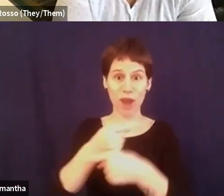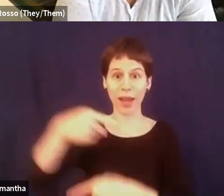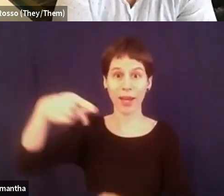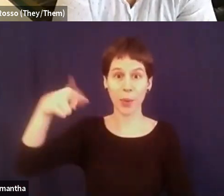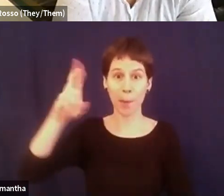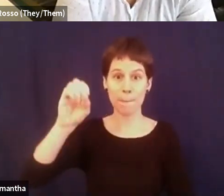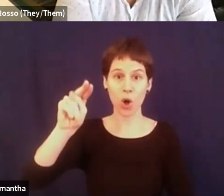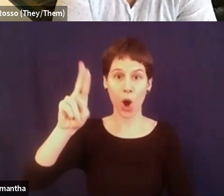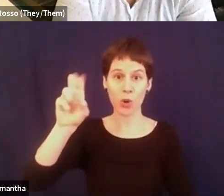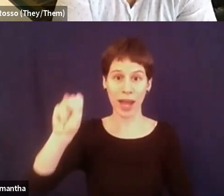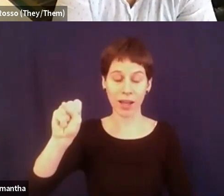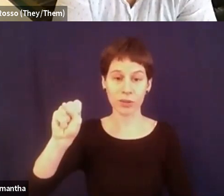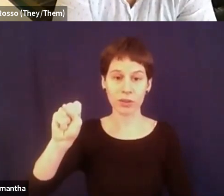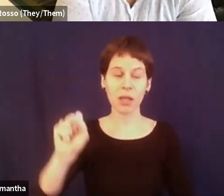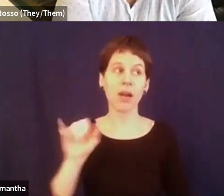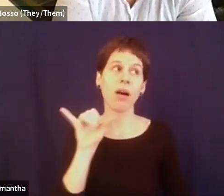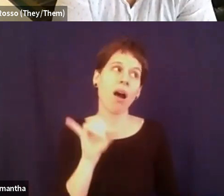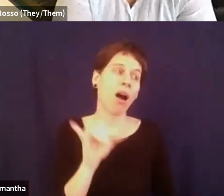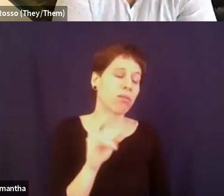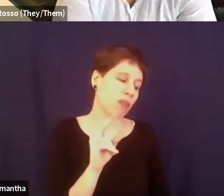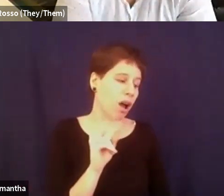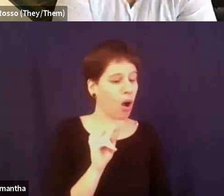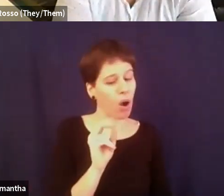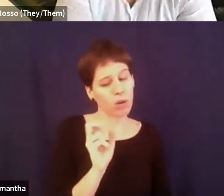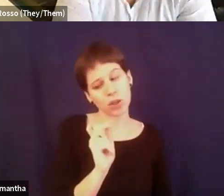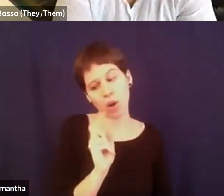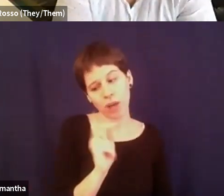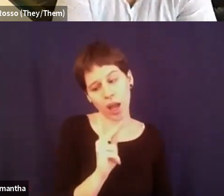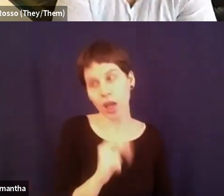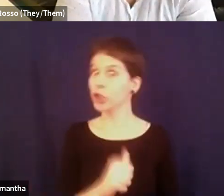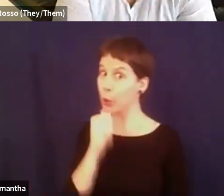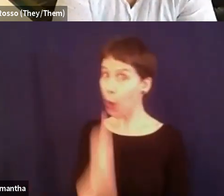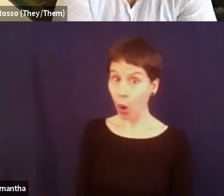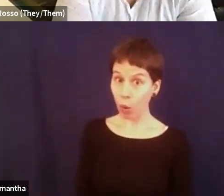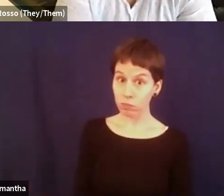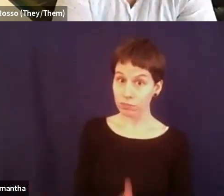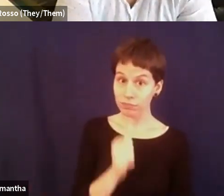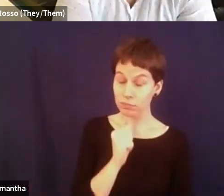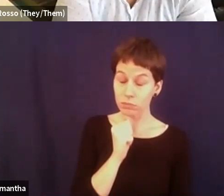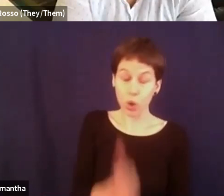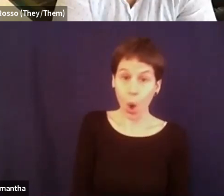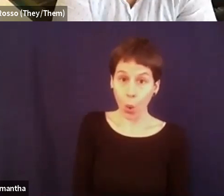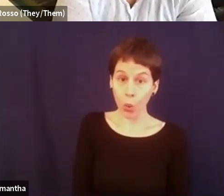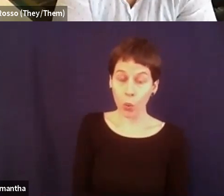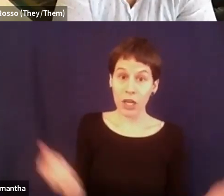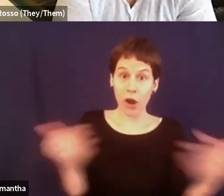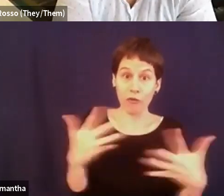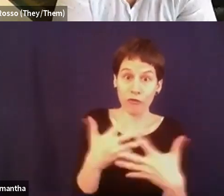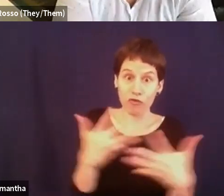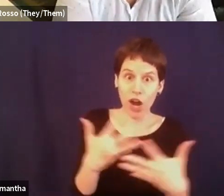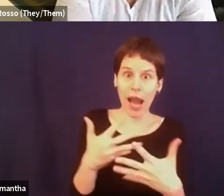they'll be like, oh no, it's okay. No, it's not. Don't be afraid to